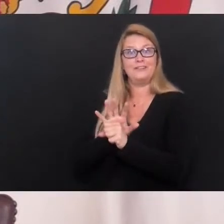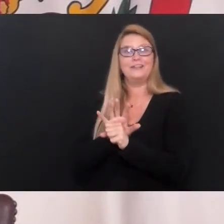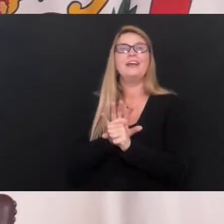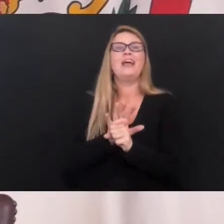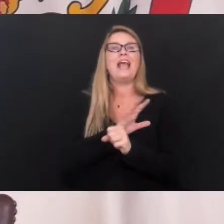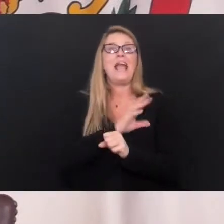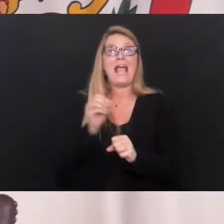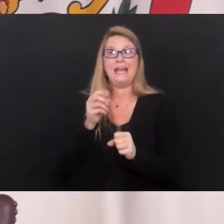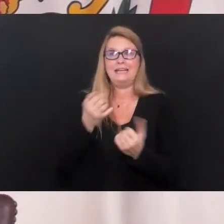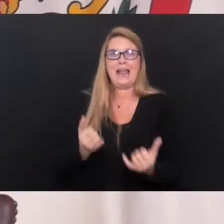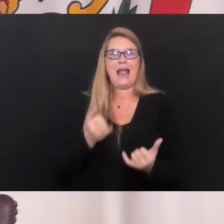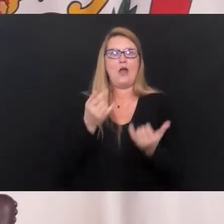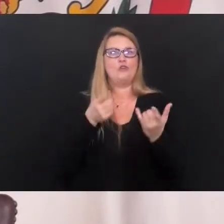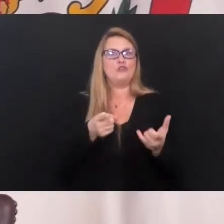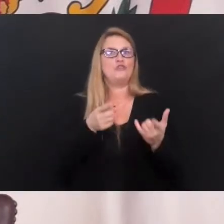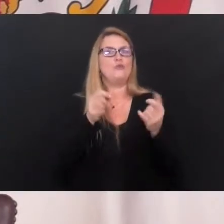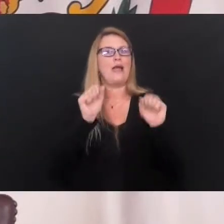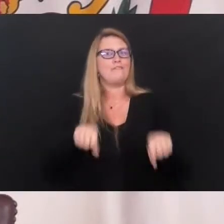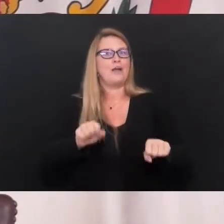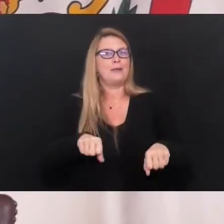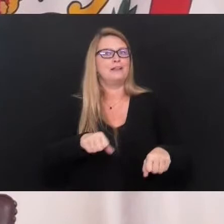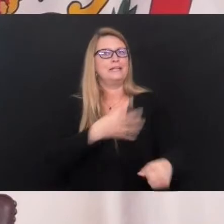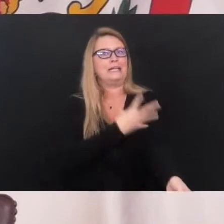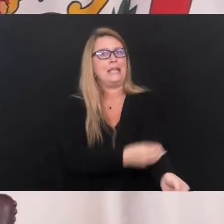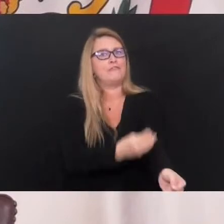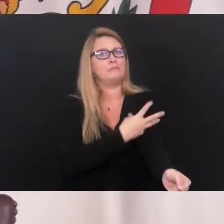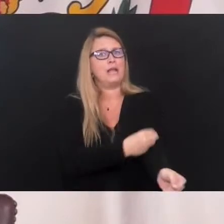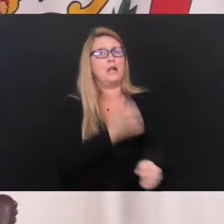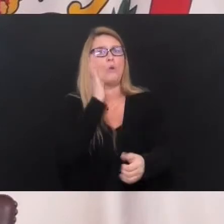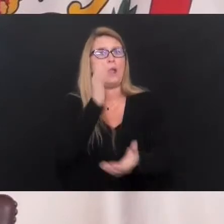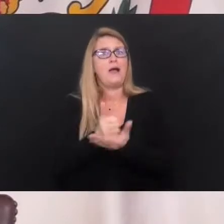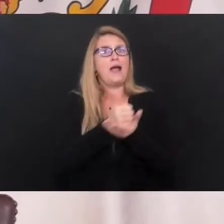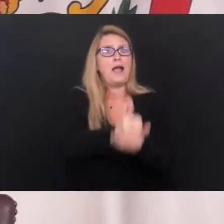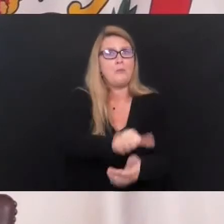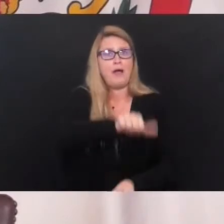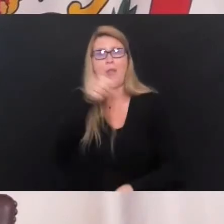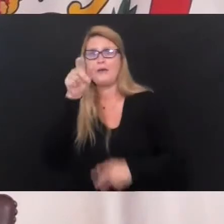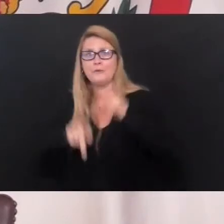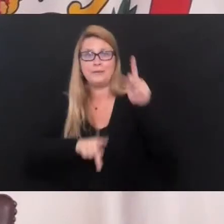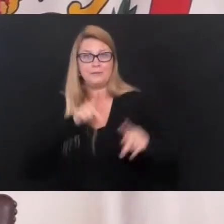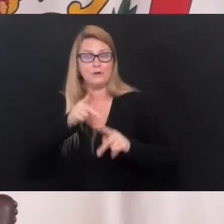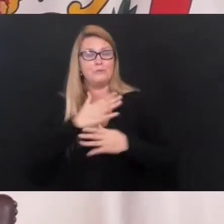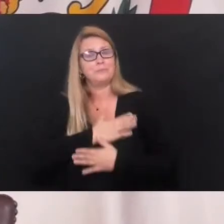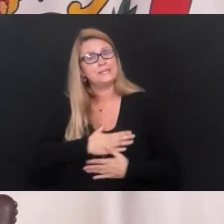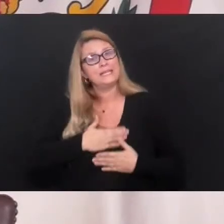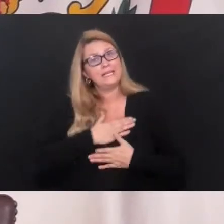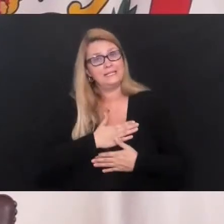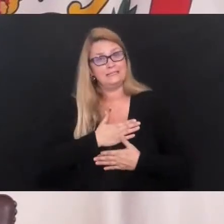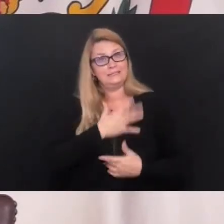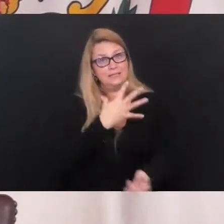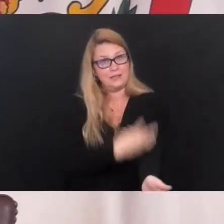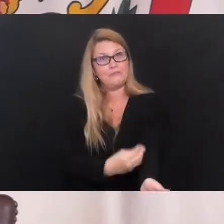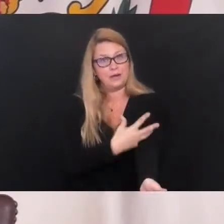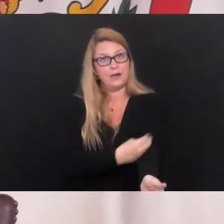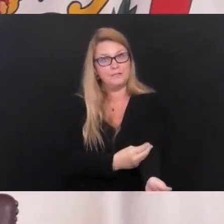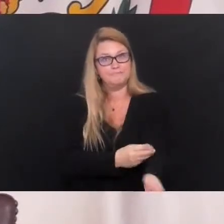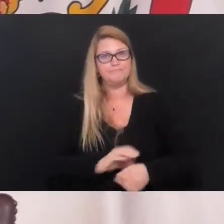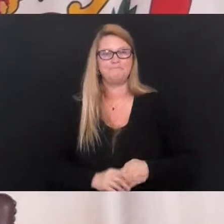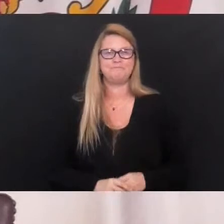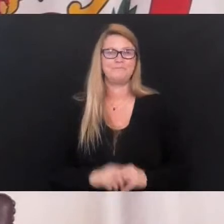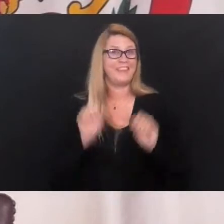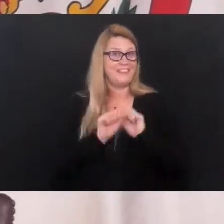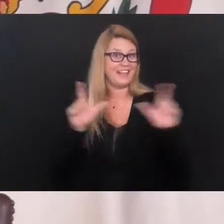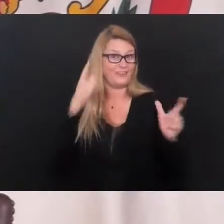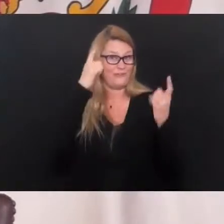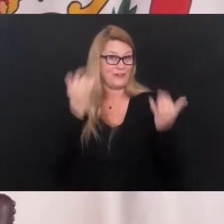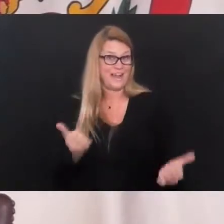has blessed you. Please, if you can do it, please consider giving blood. Nevertheless, that's all